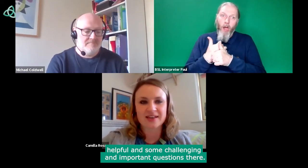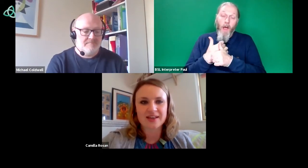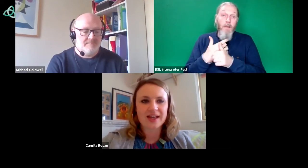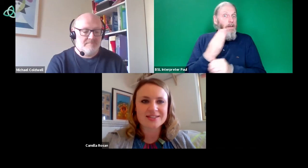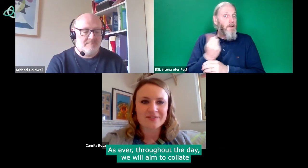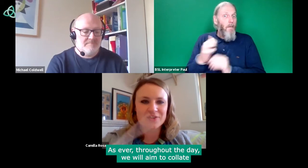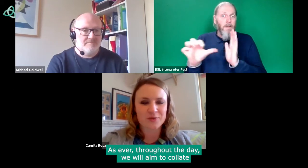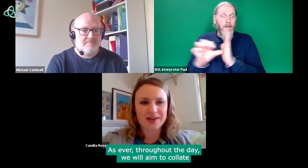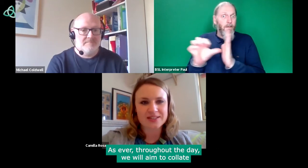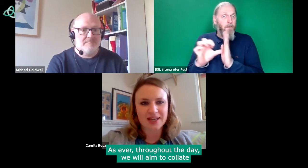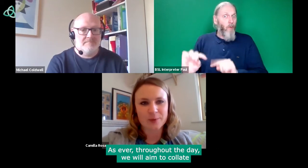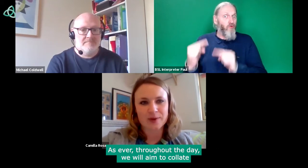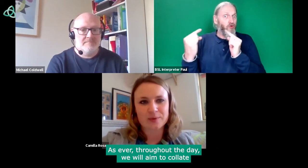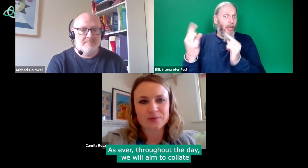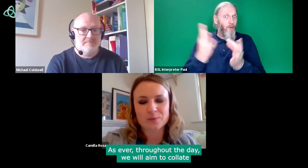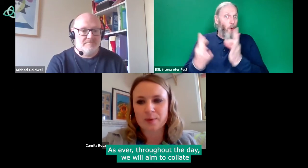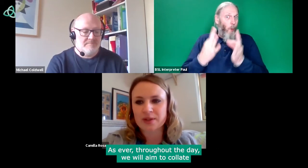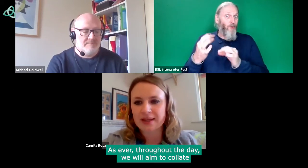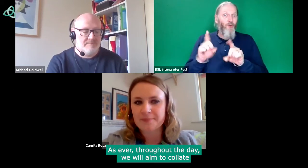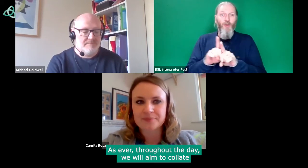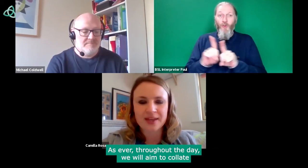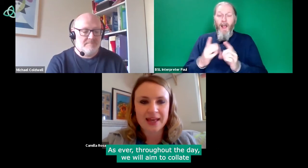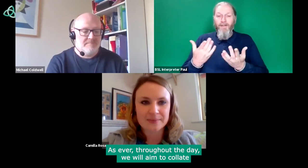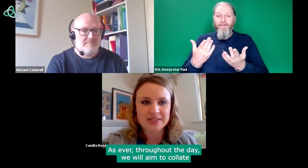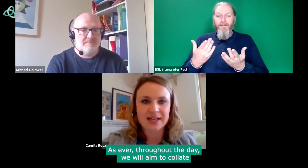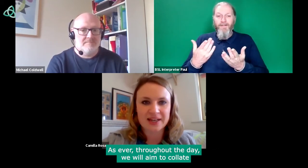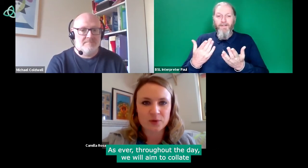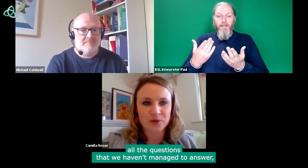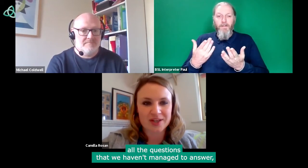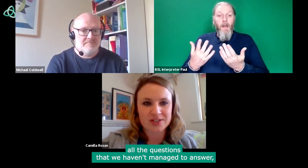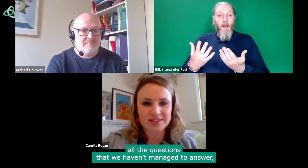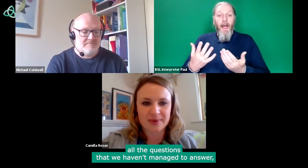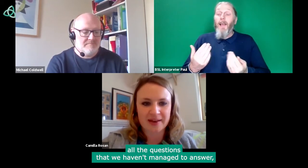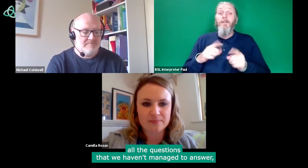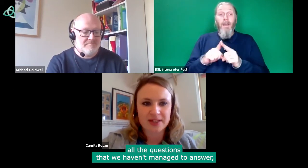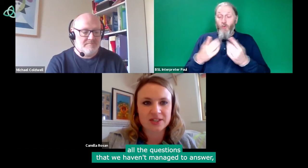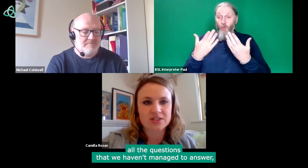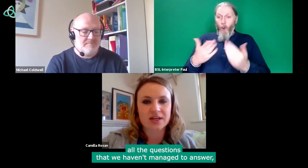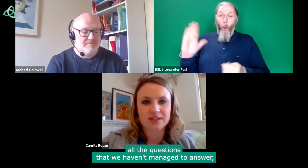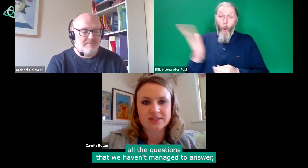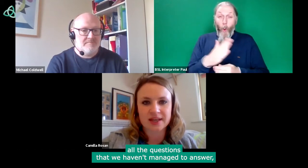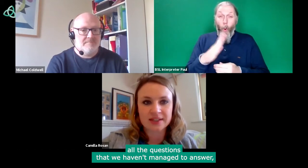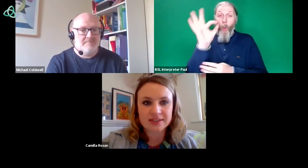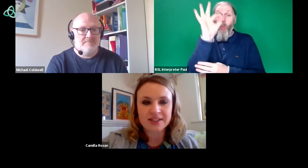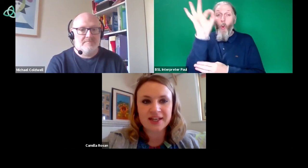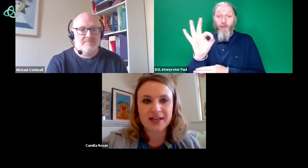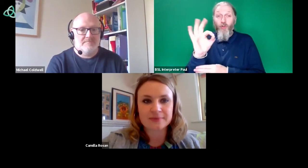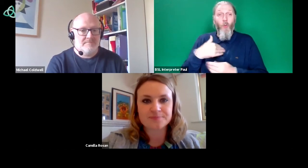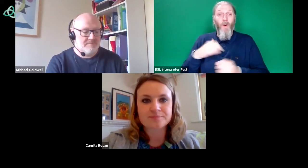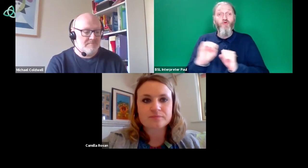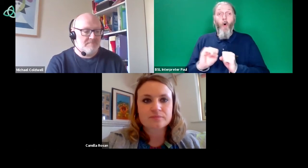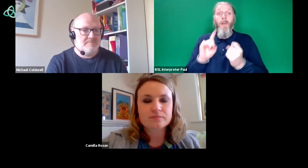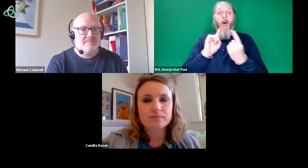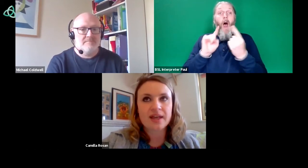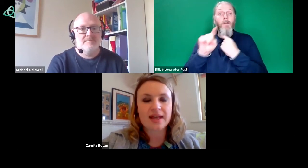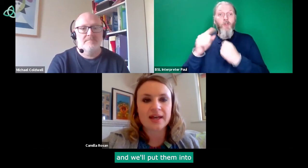questions there. As ever, throughout the day, we will aim to collate all the questions that we haven't managed to answer,